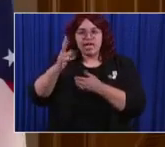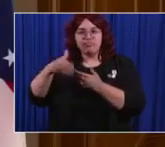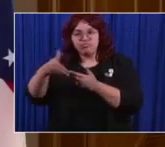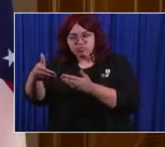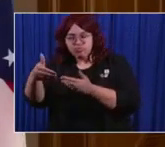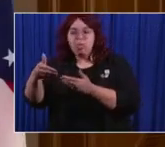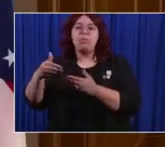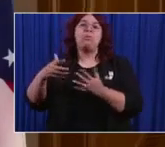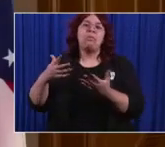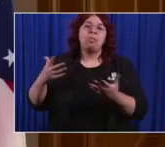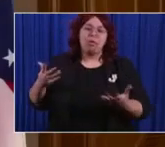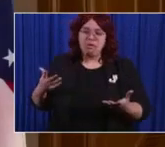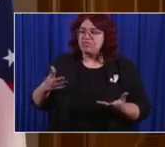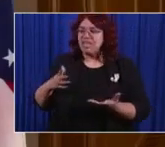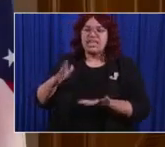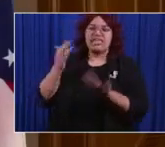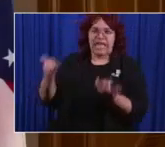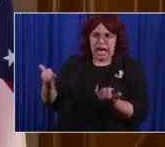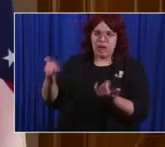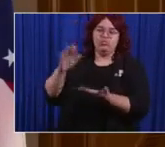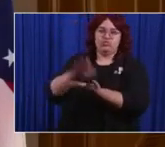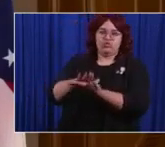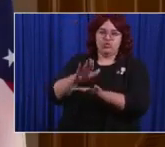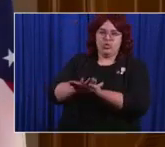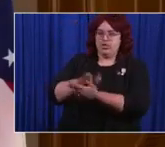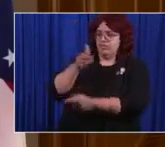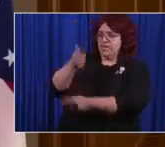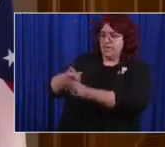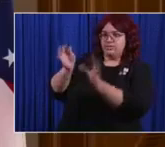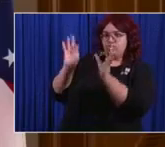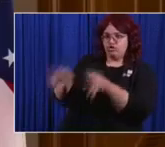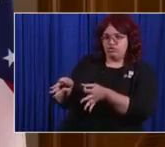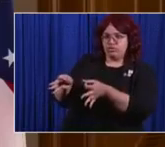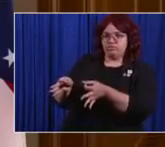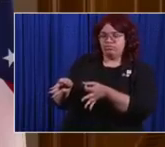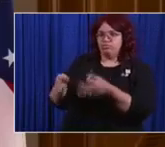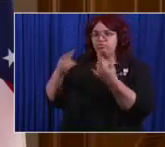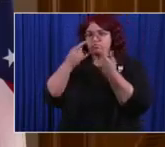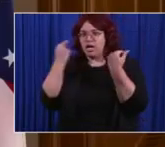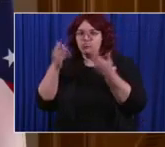Second question, I'm sorry. Just go ahead.